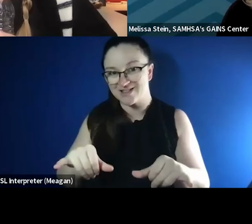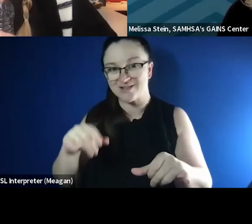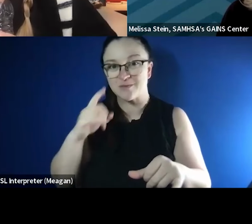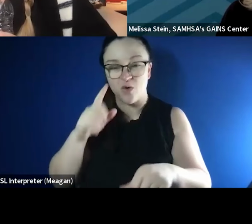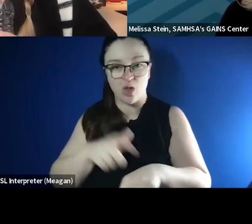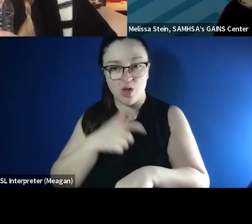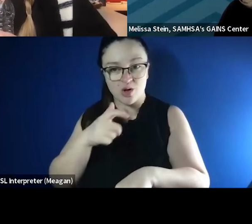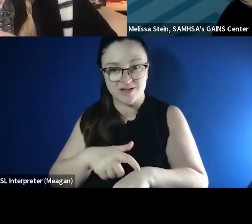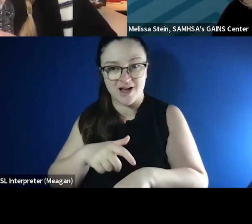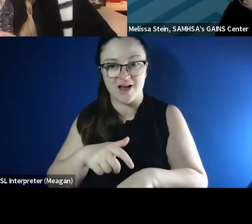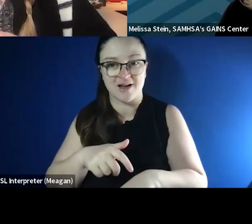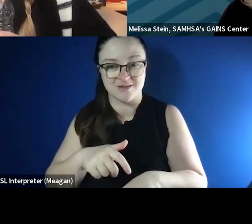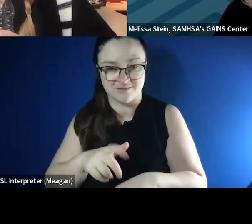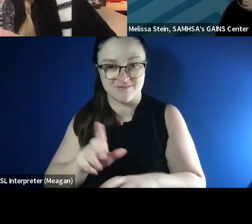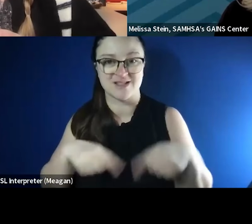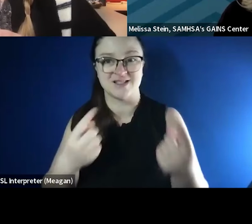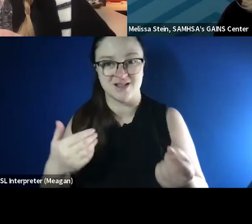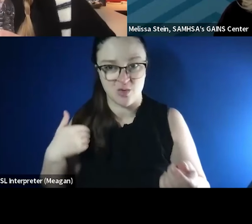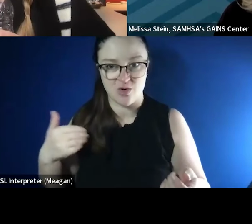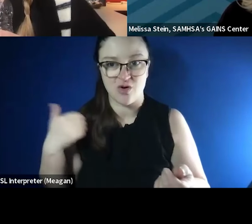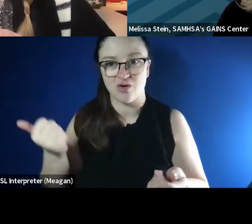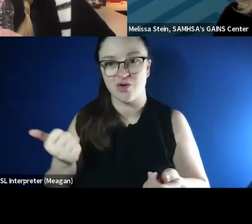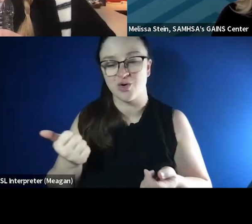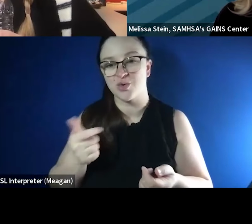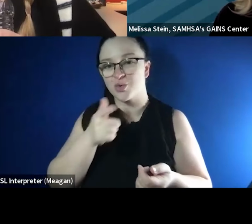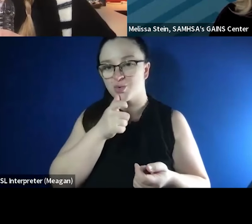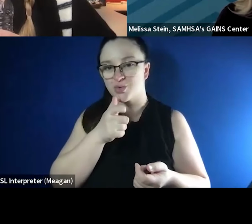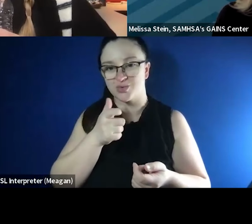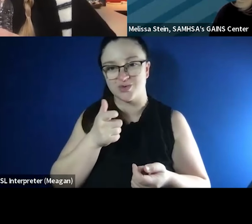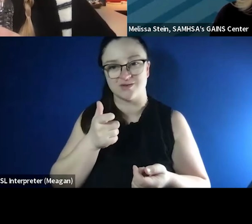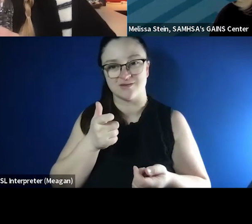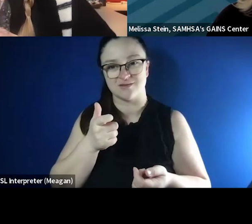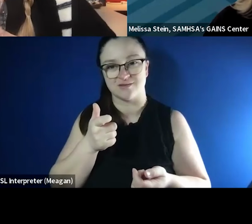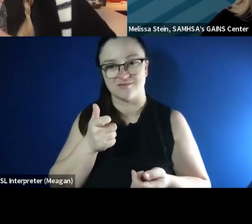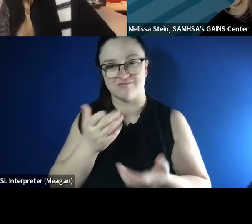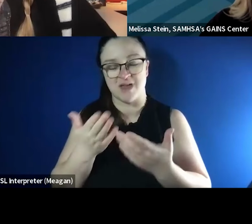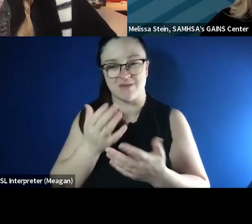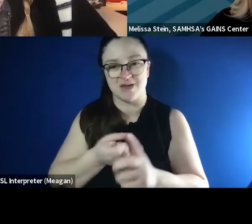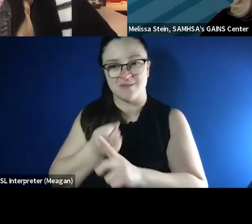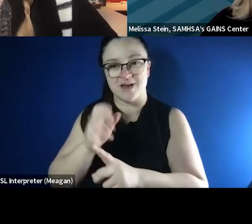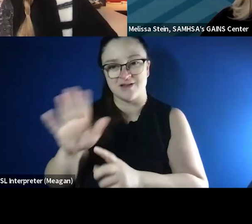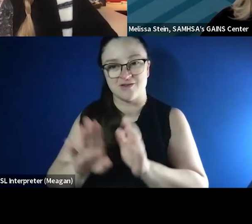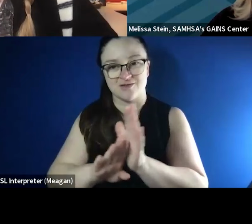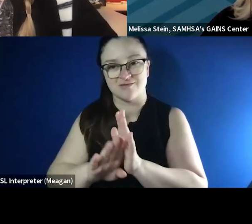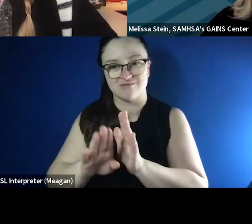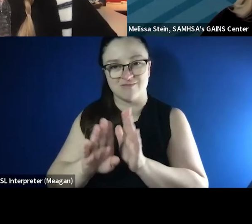has sheltered them from a lot of the developmental advancements in society?